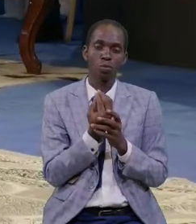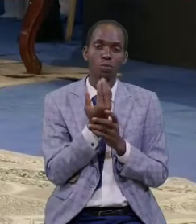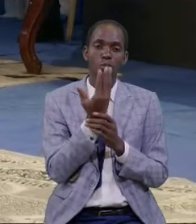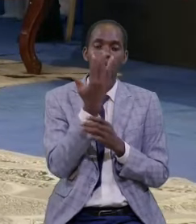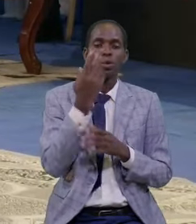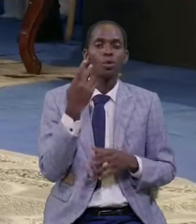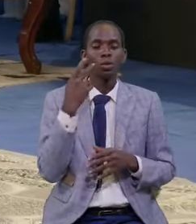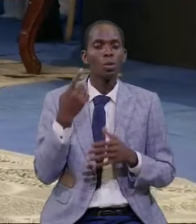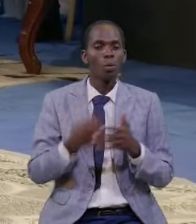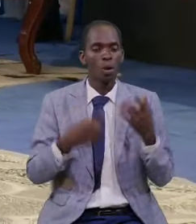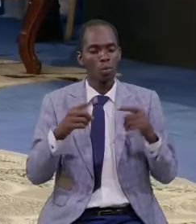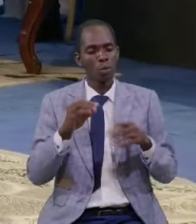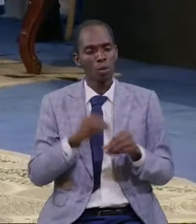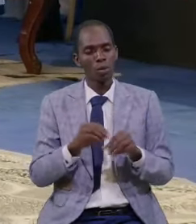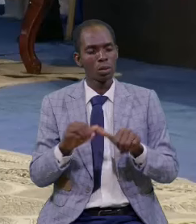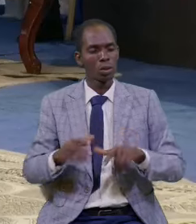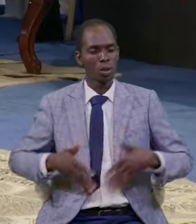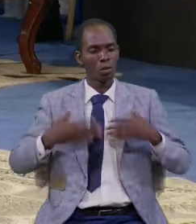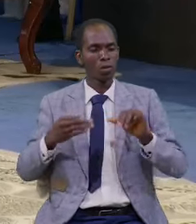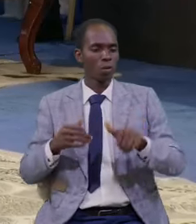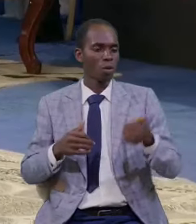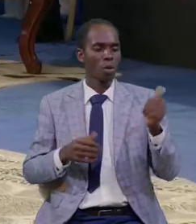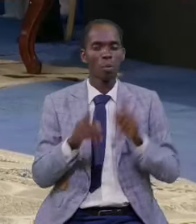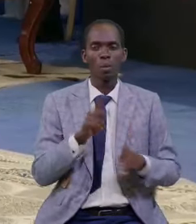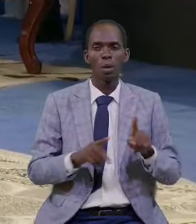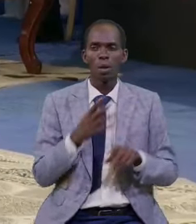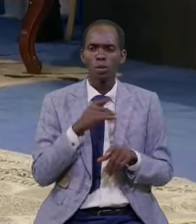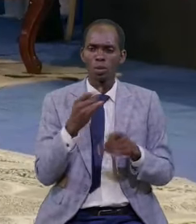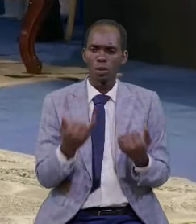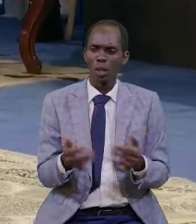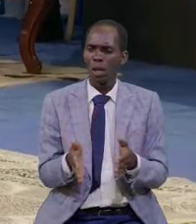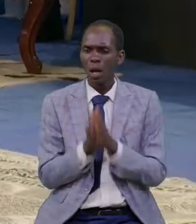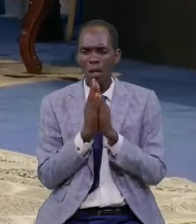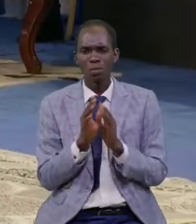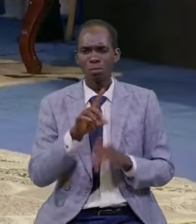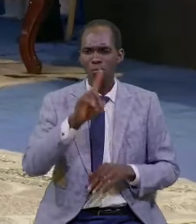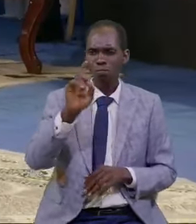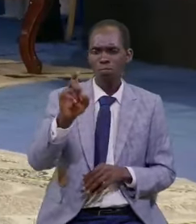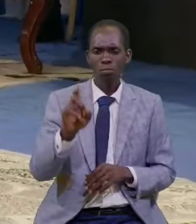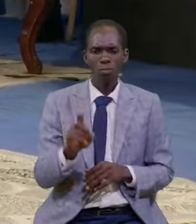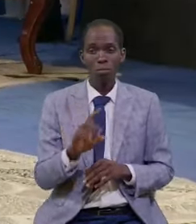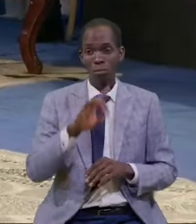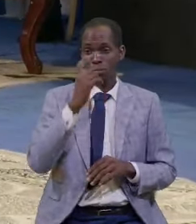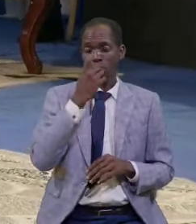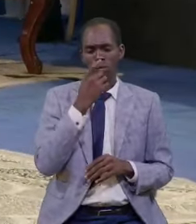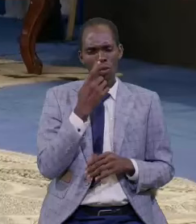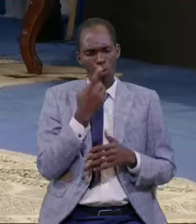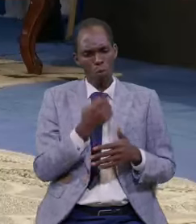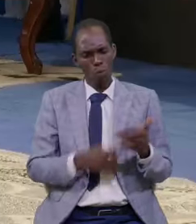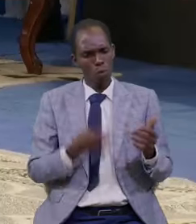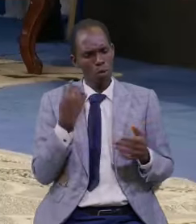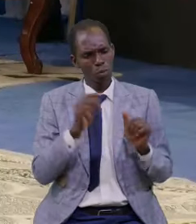people, and you ask yourself, how are they able to do that? Then they mention one word,